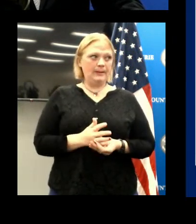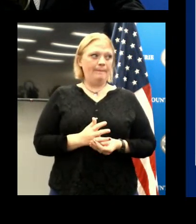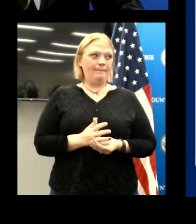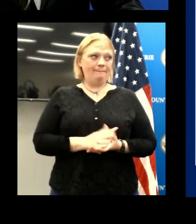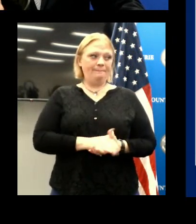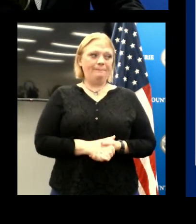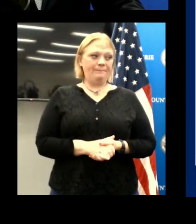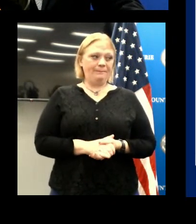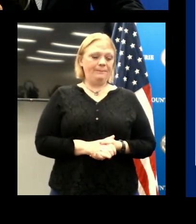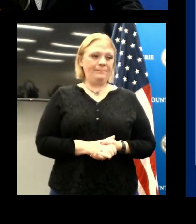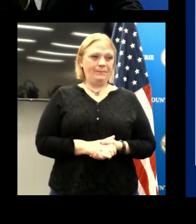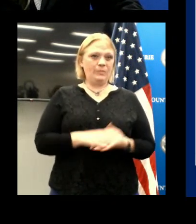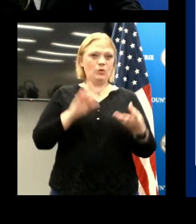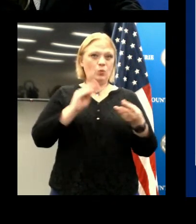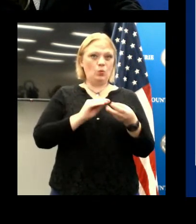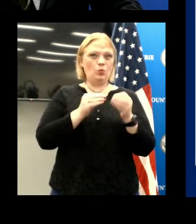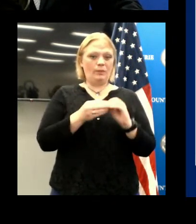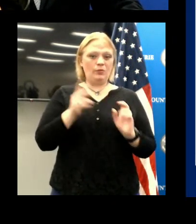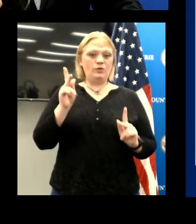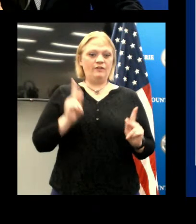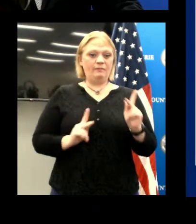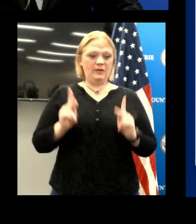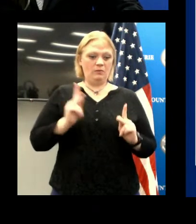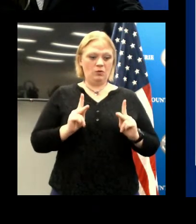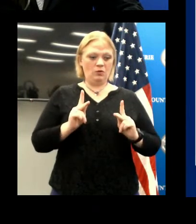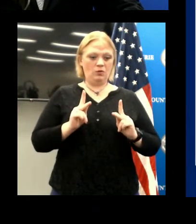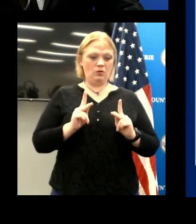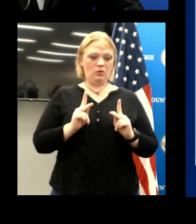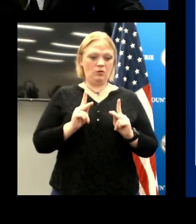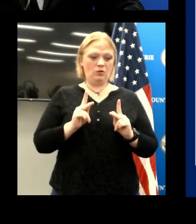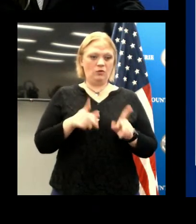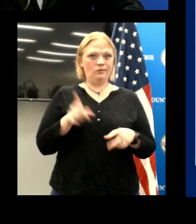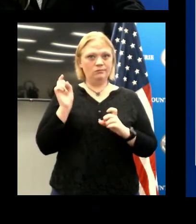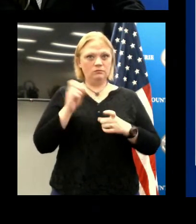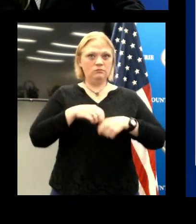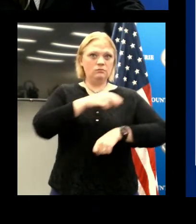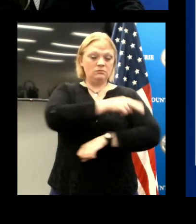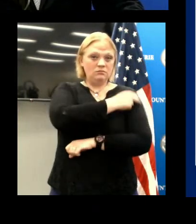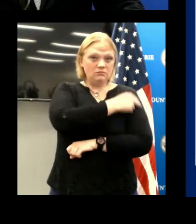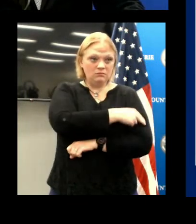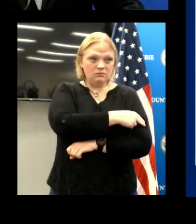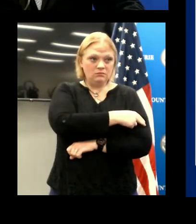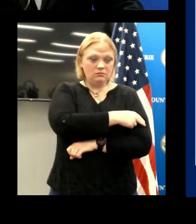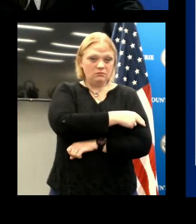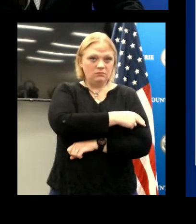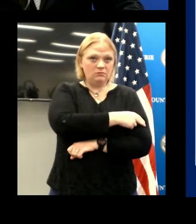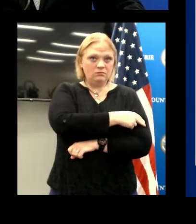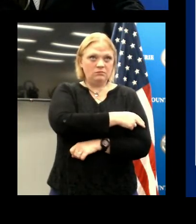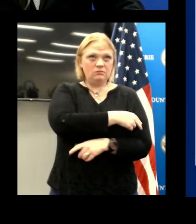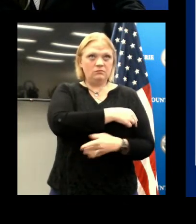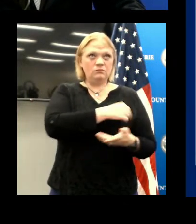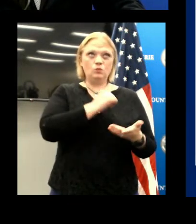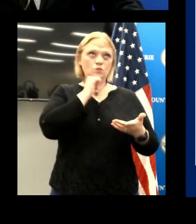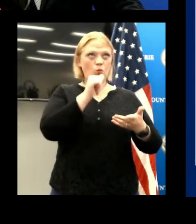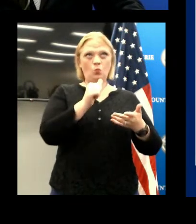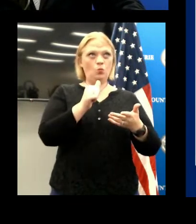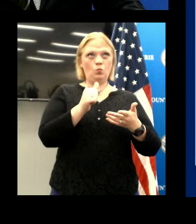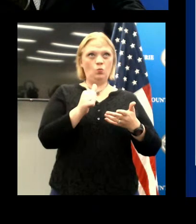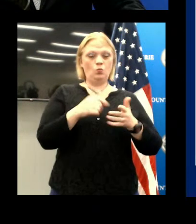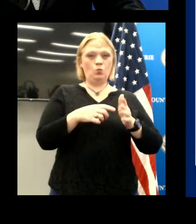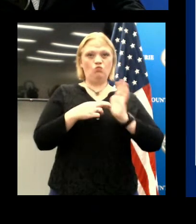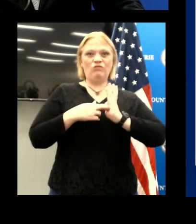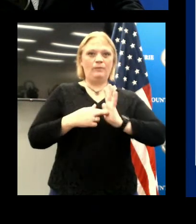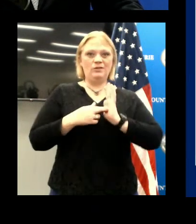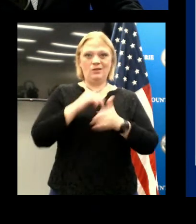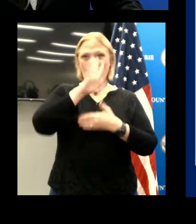So the numbers of individuals that are hospitalized do not necessarily represent all Western